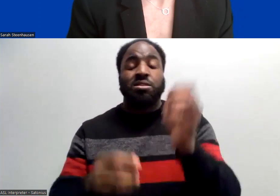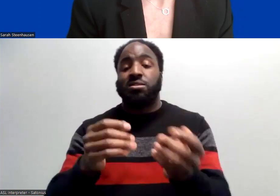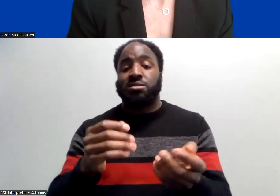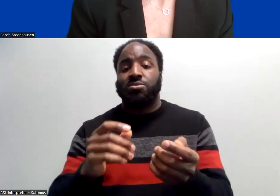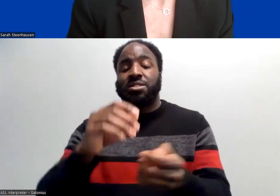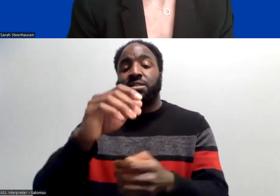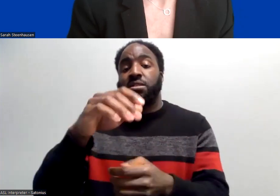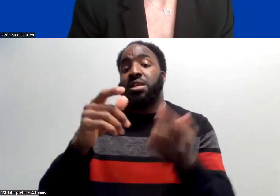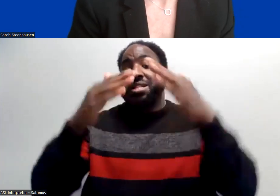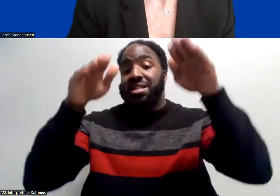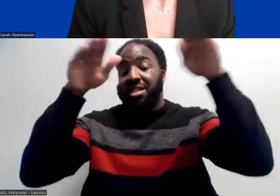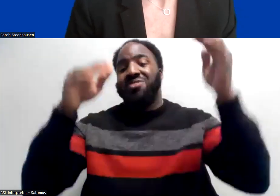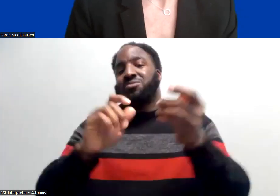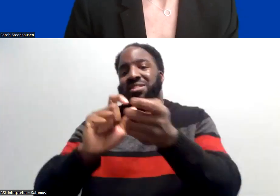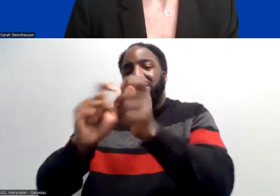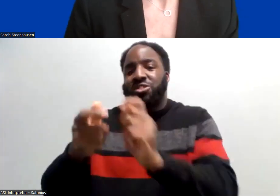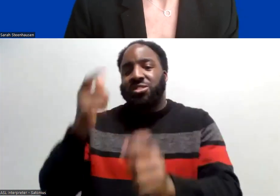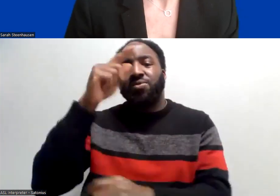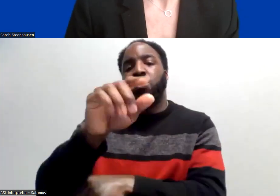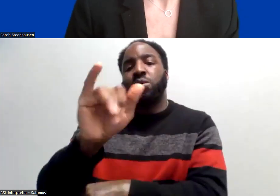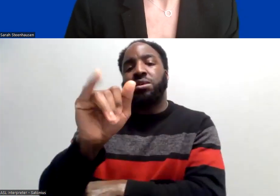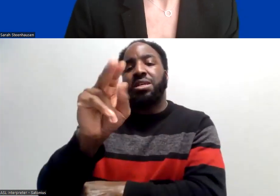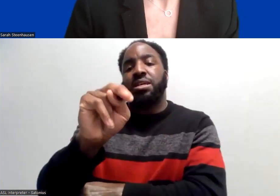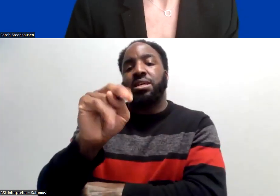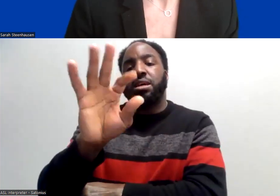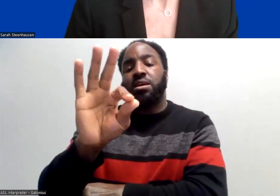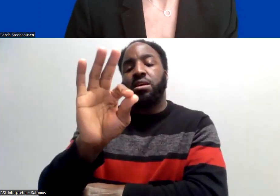where they were back in 2008.